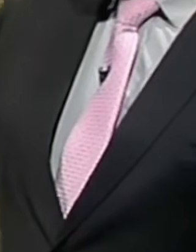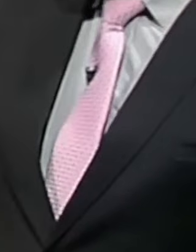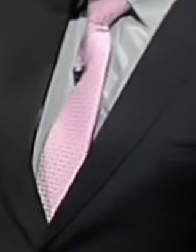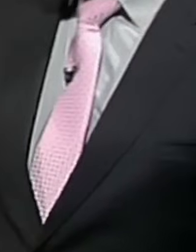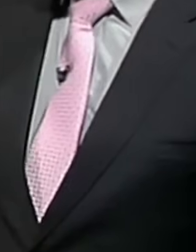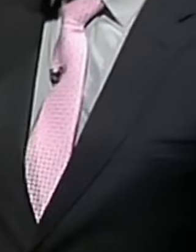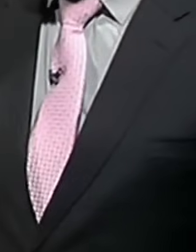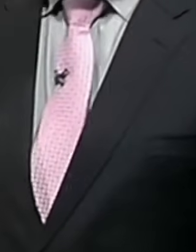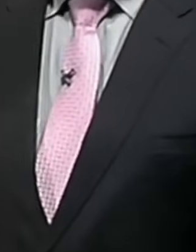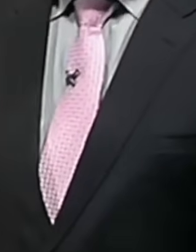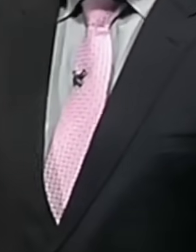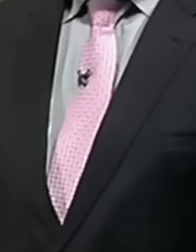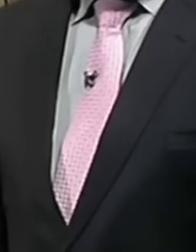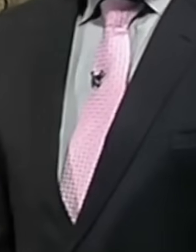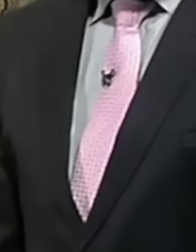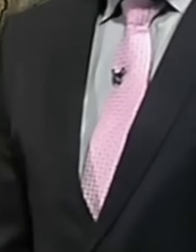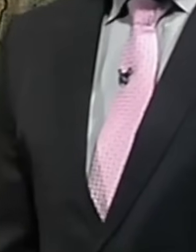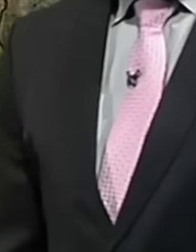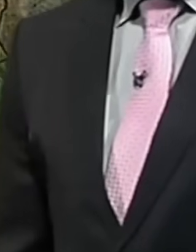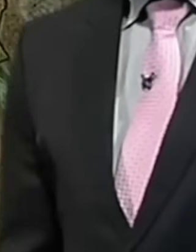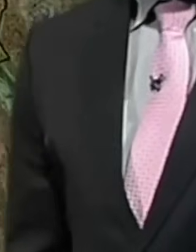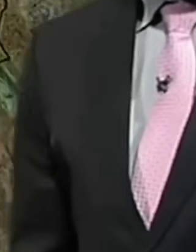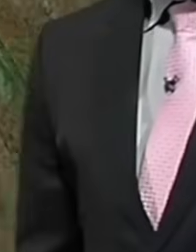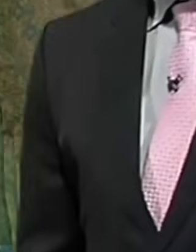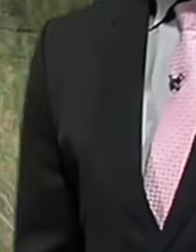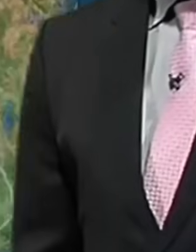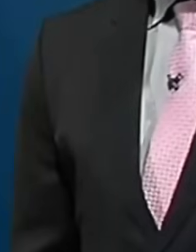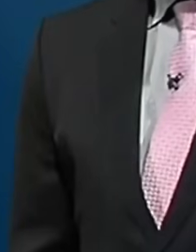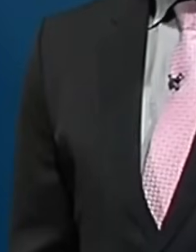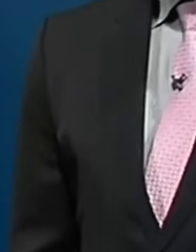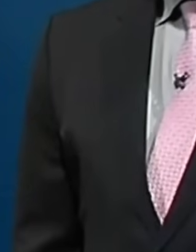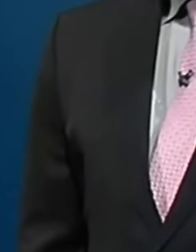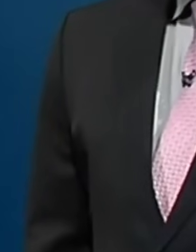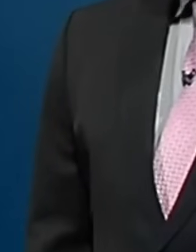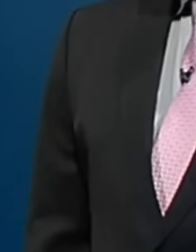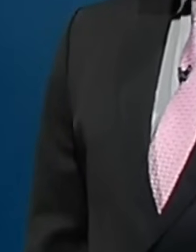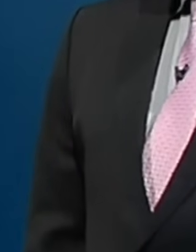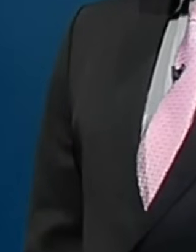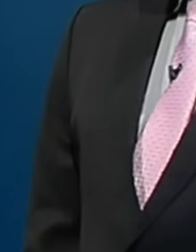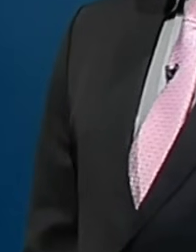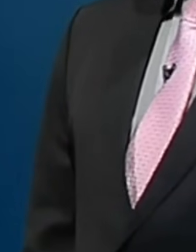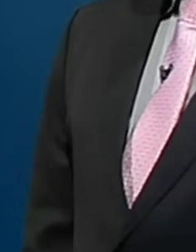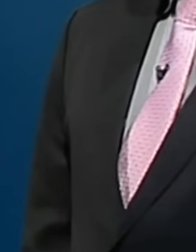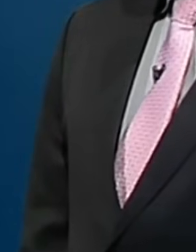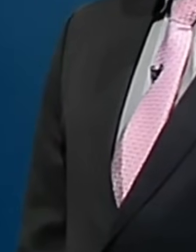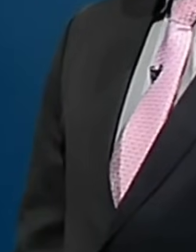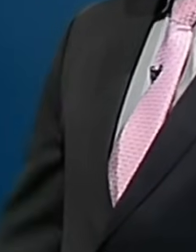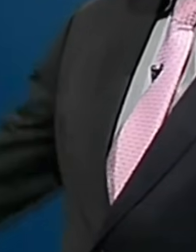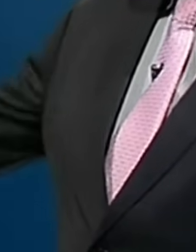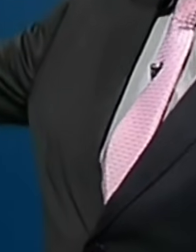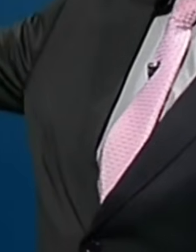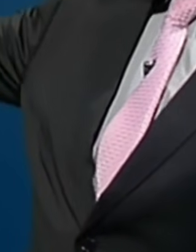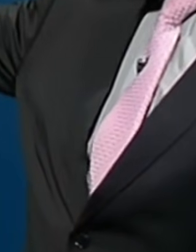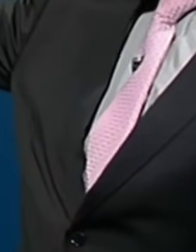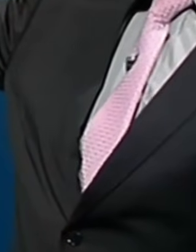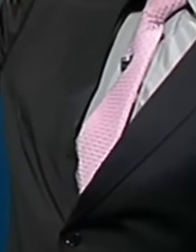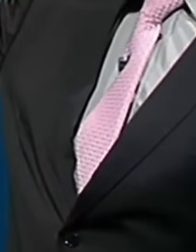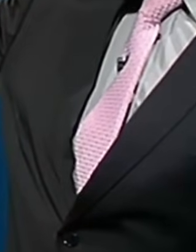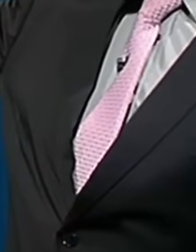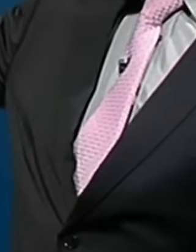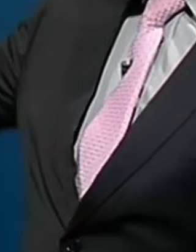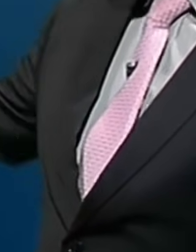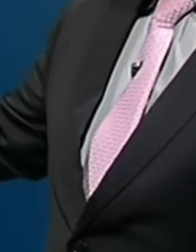phodileng bogolo wa province eno ya Mpumalanga ka haro province ya KwaZulu-Natal le teng re tla nne re bone maemo a tleng a futhumetse tefla tsa mashwa bile mtsemhlano